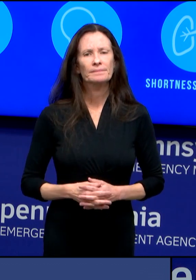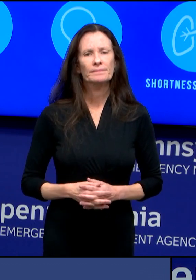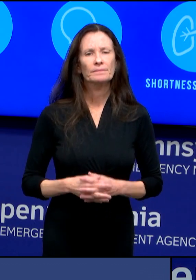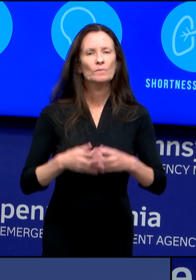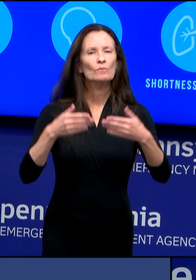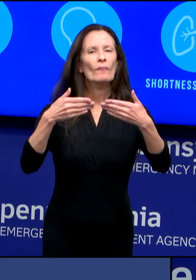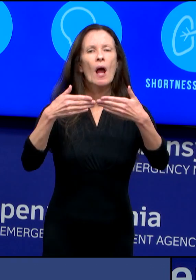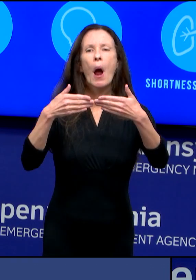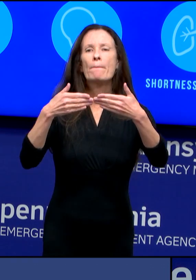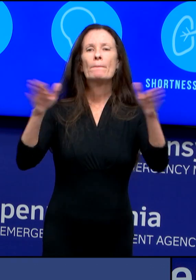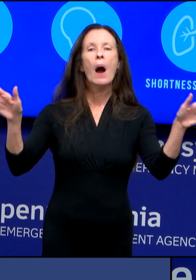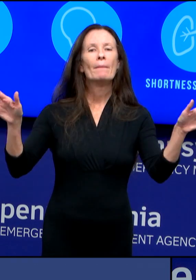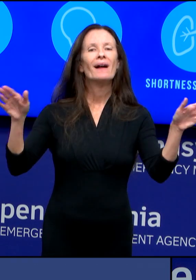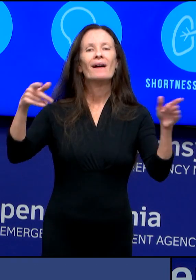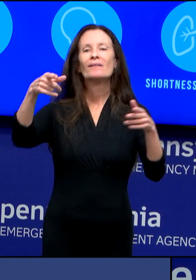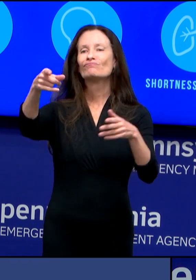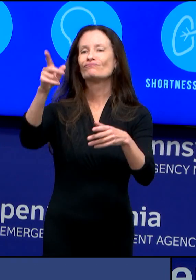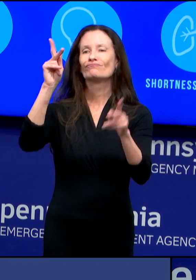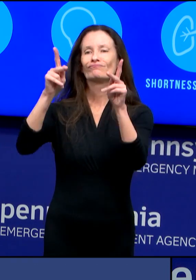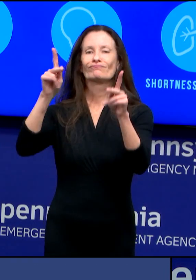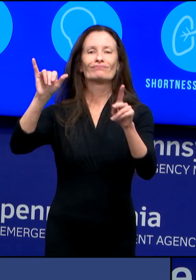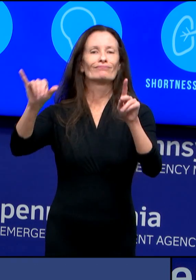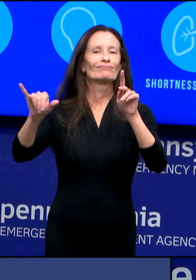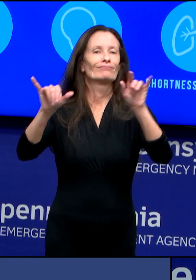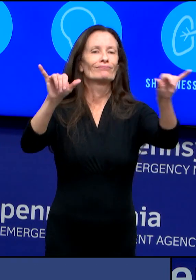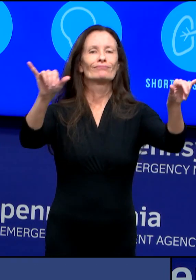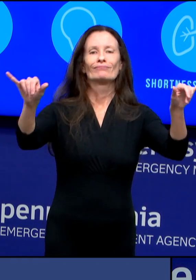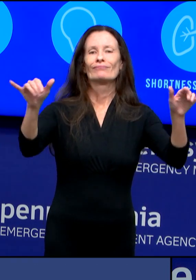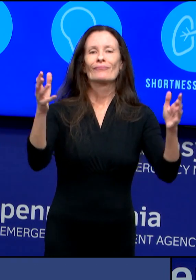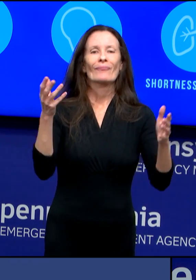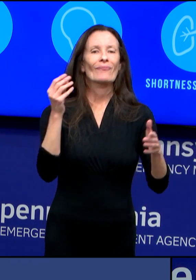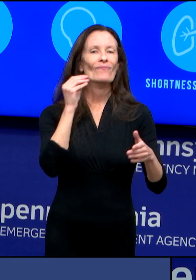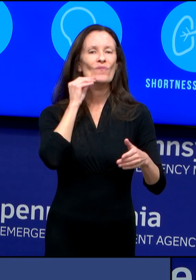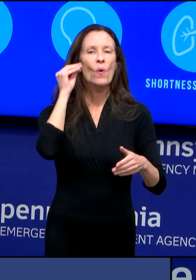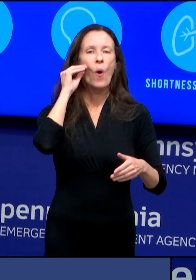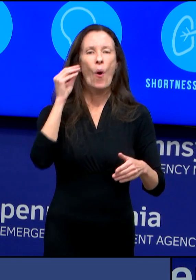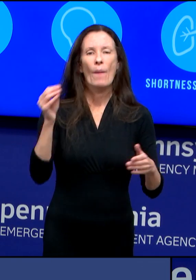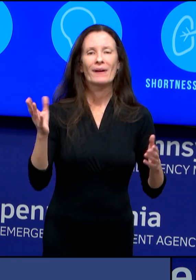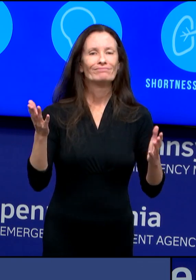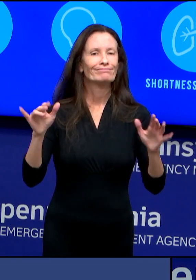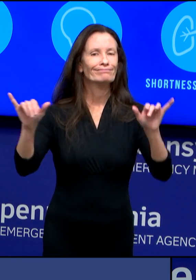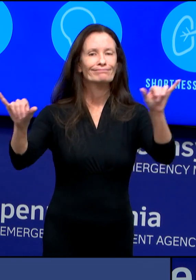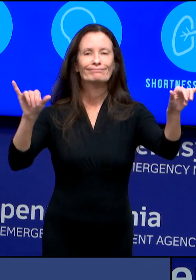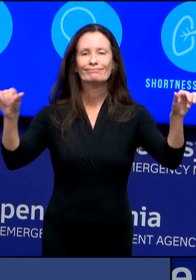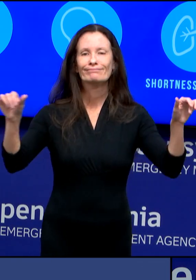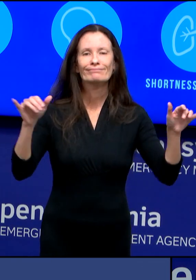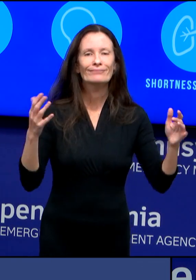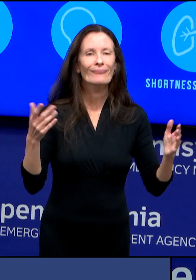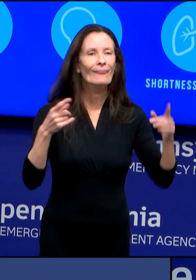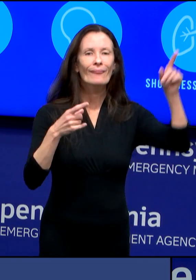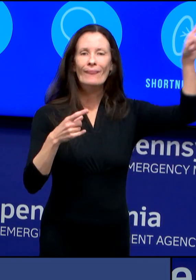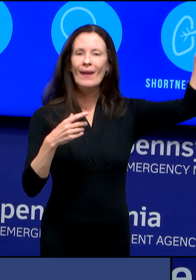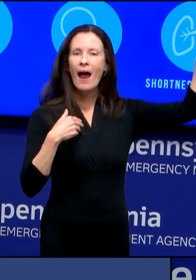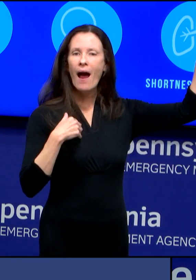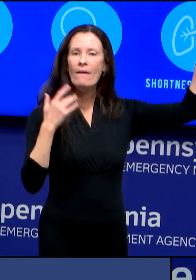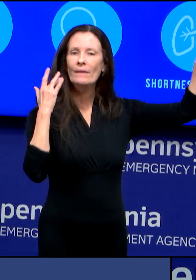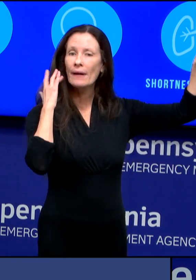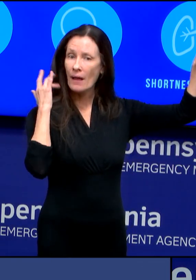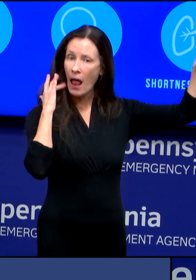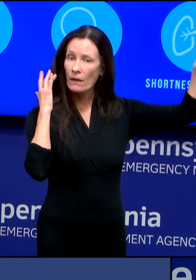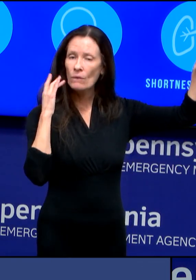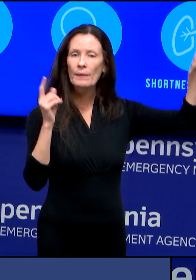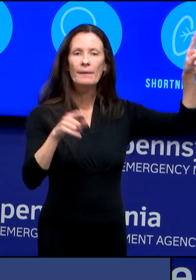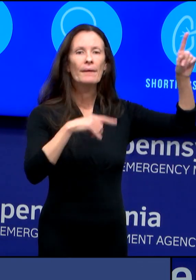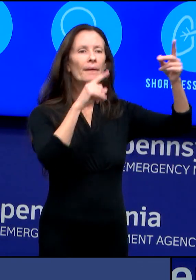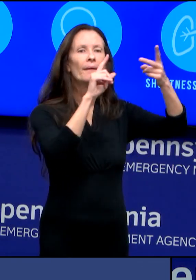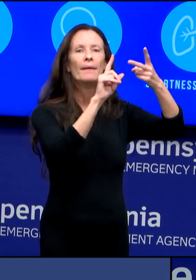and San Francisco have brought in hotels and to house homeless people. What is the plan in Pennsylvania? Mm-hmm. So there is a plan